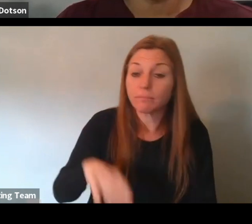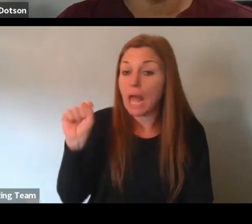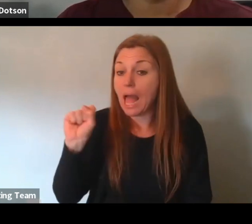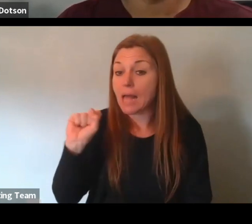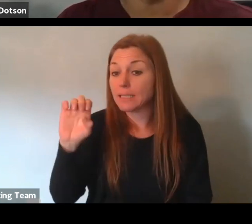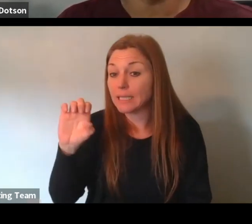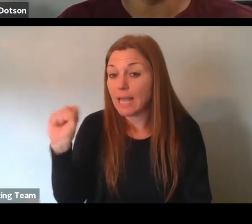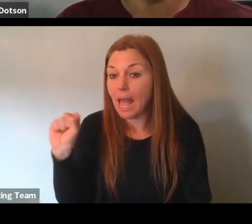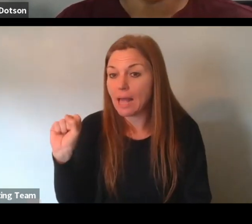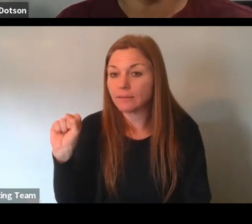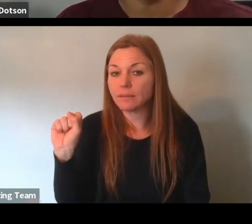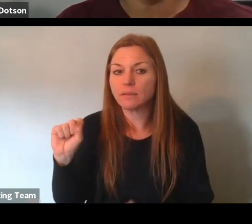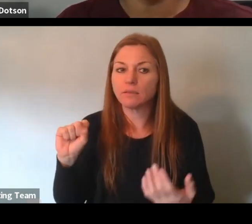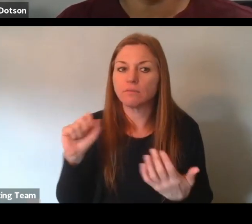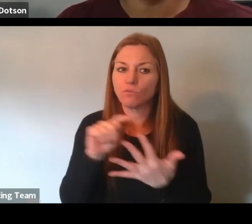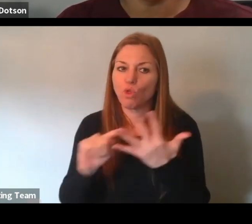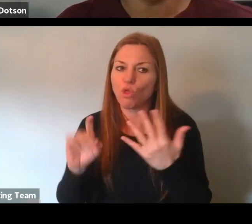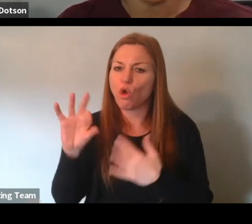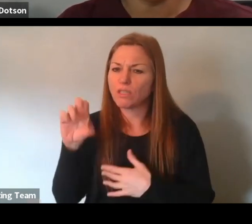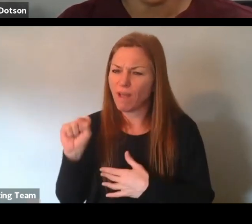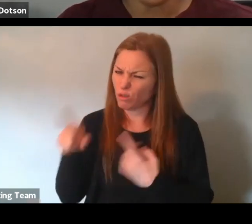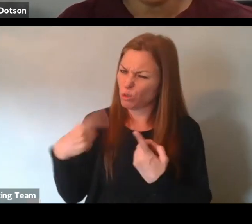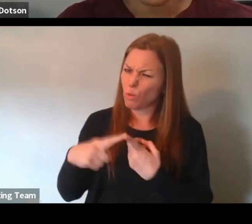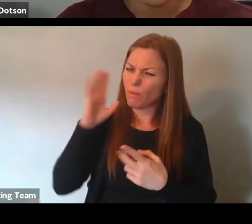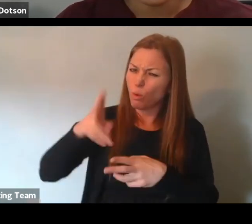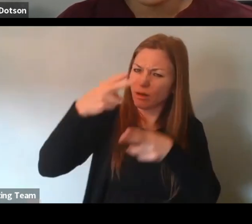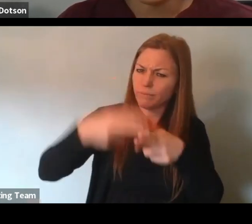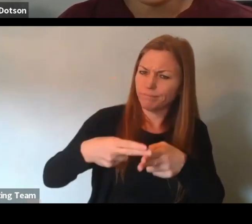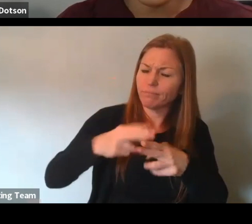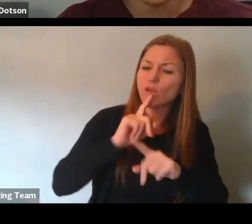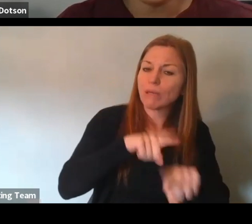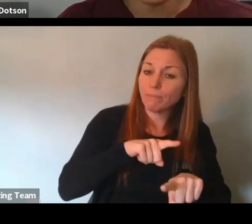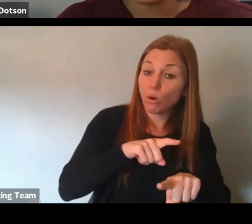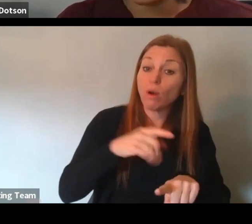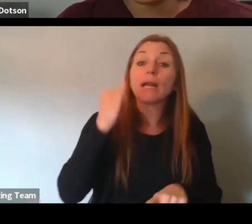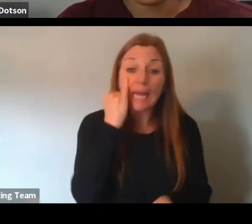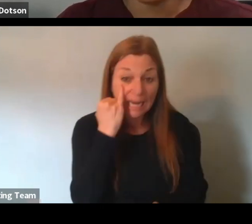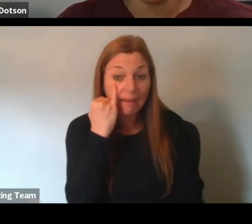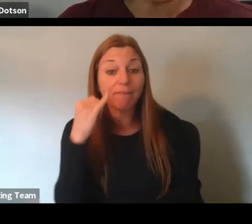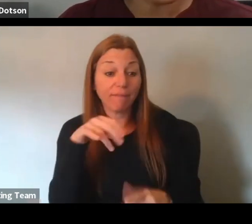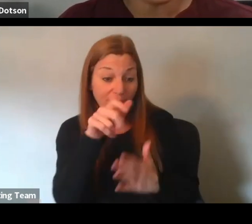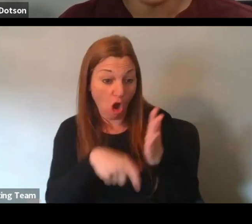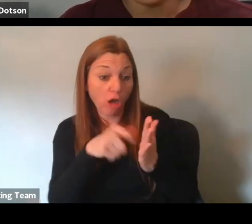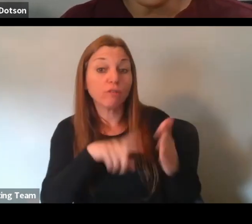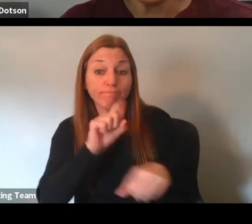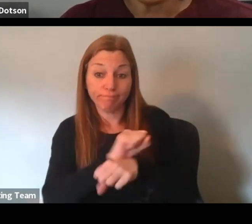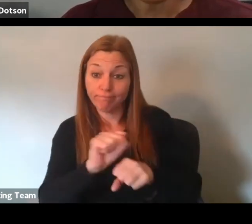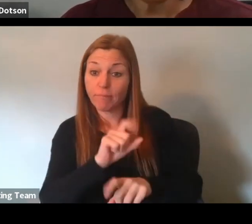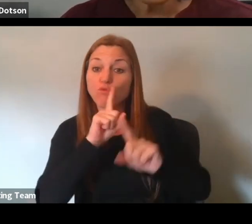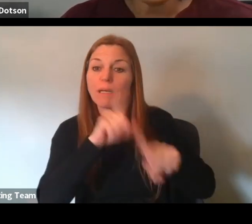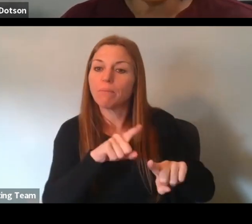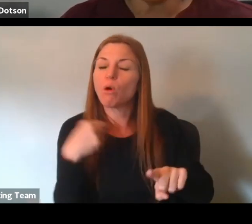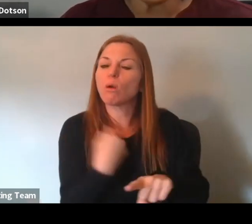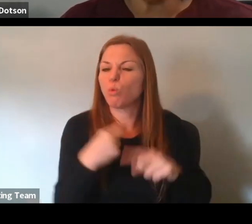that did report race, we looked at what was the percentage of different groups in their samples. And as you can see,